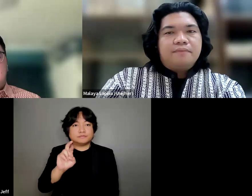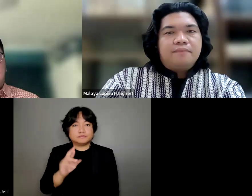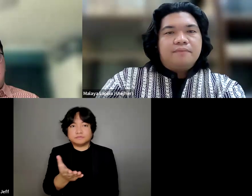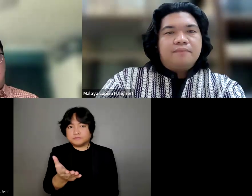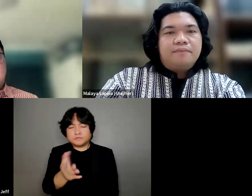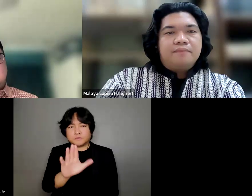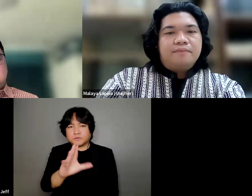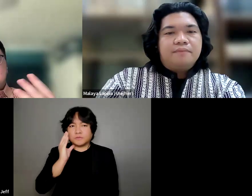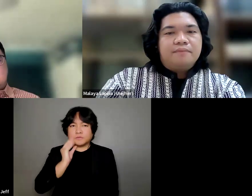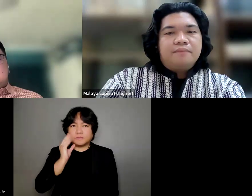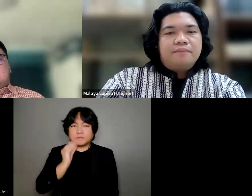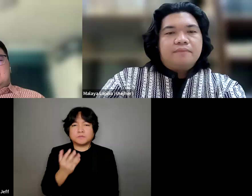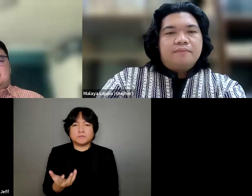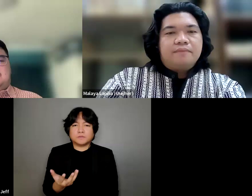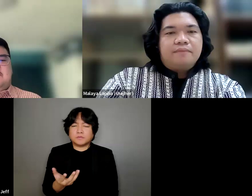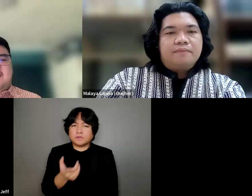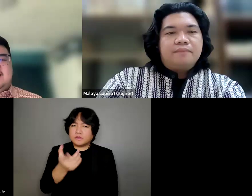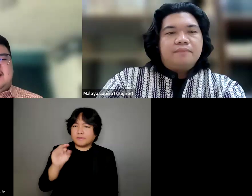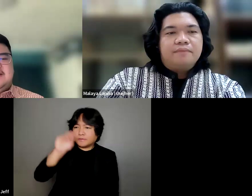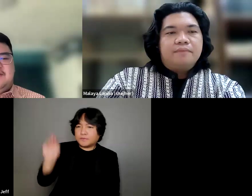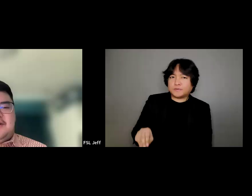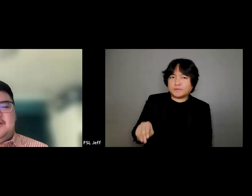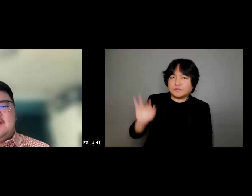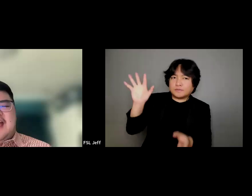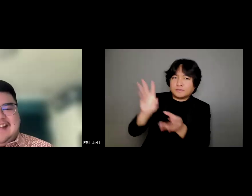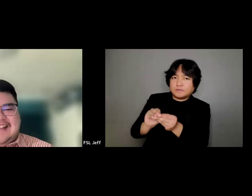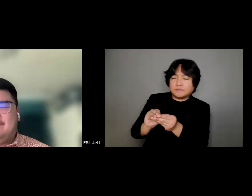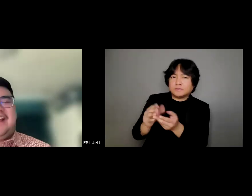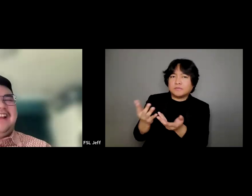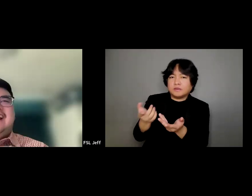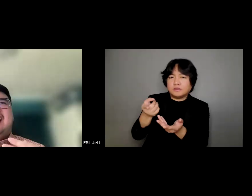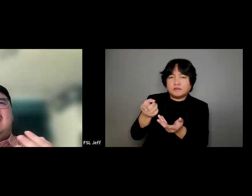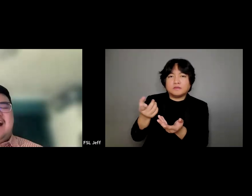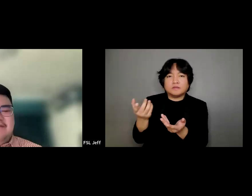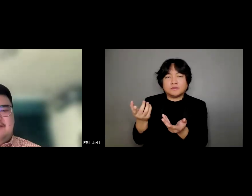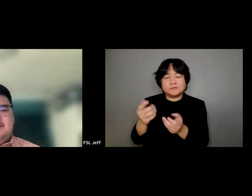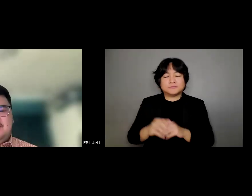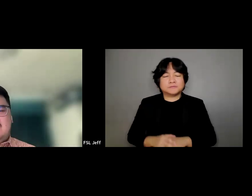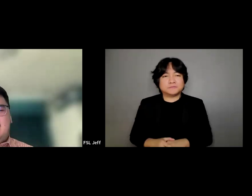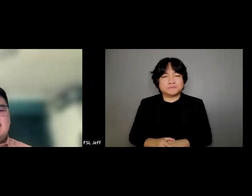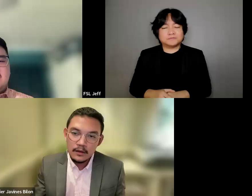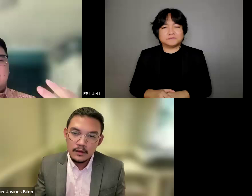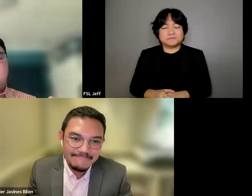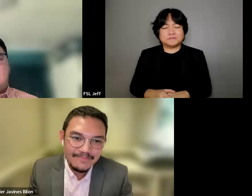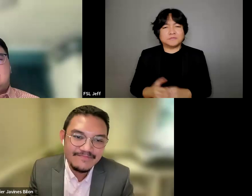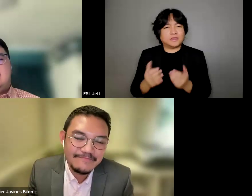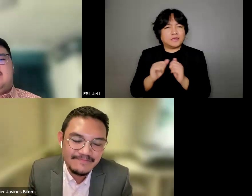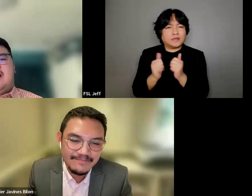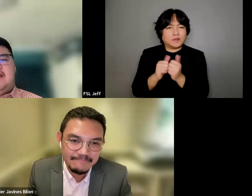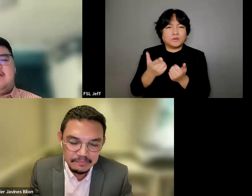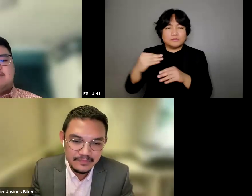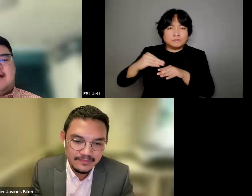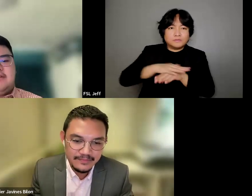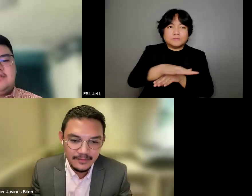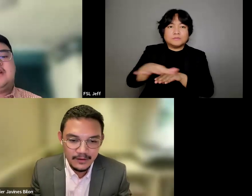no, how has statistics sort of made sense of coloniality if they have, no? And how has that affected,